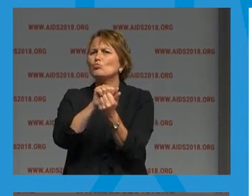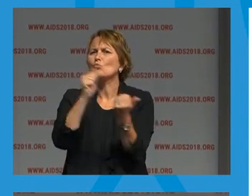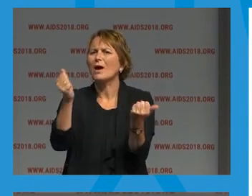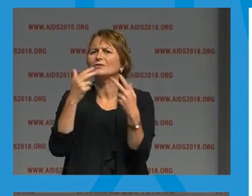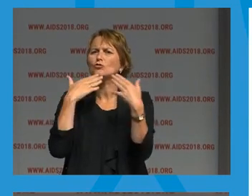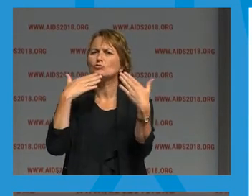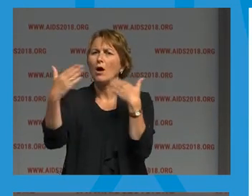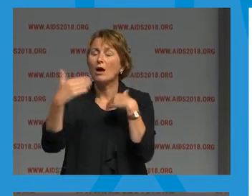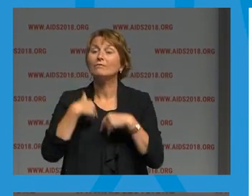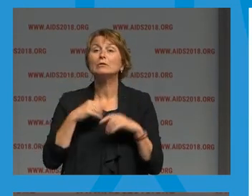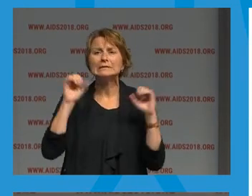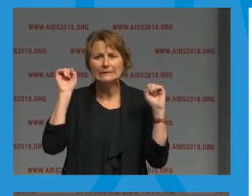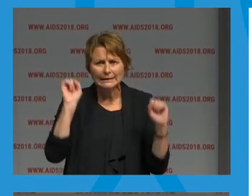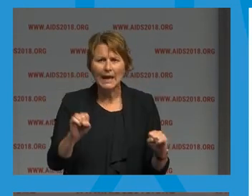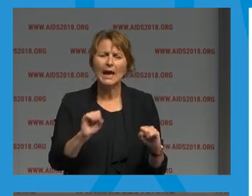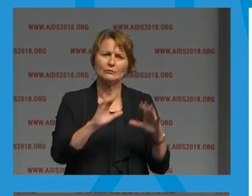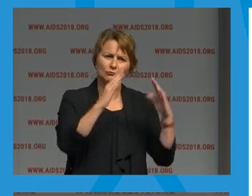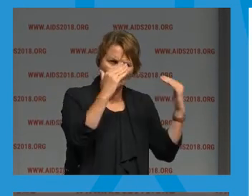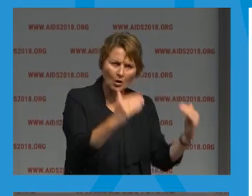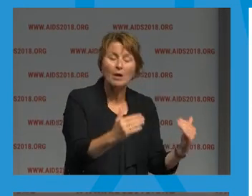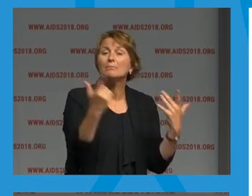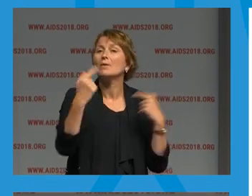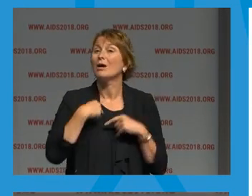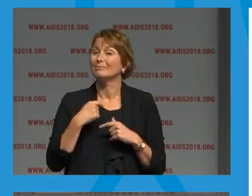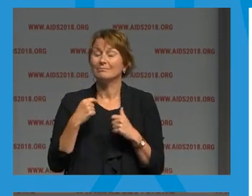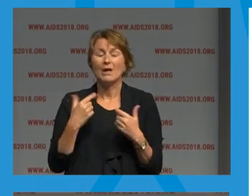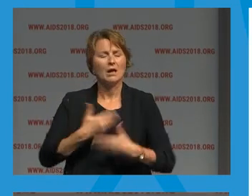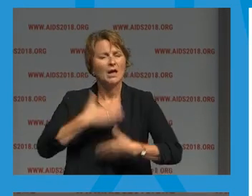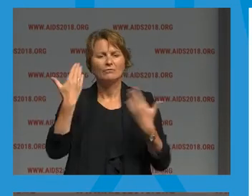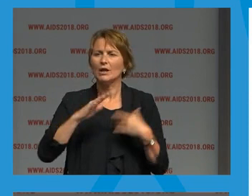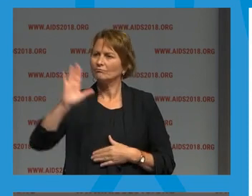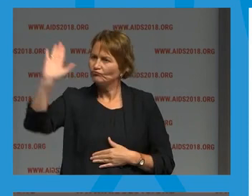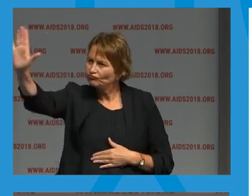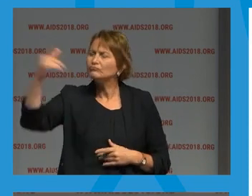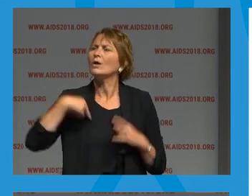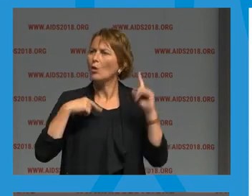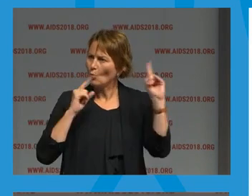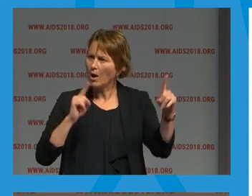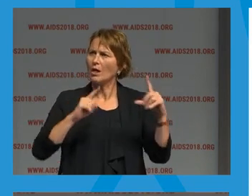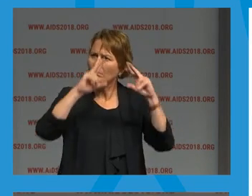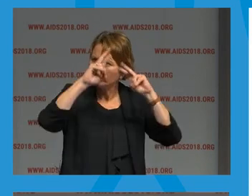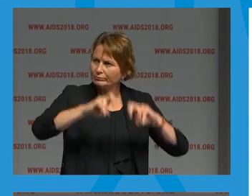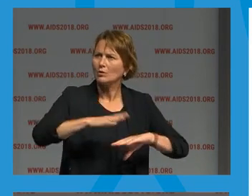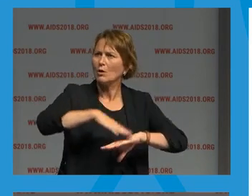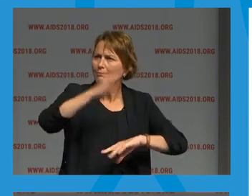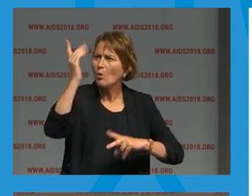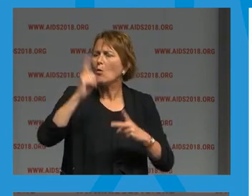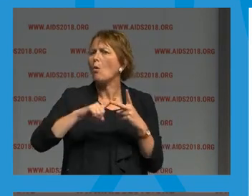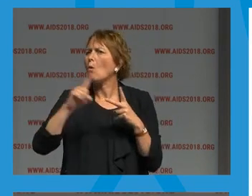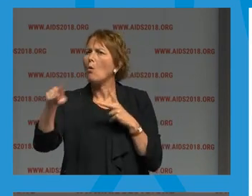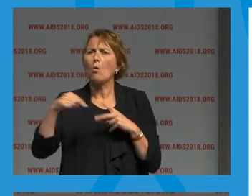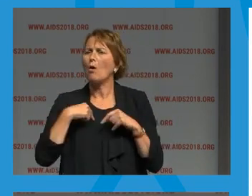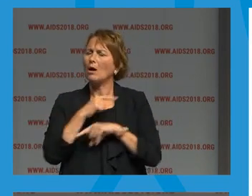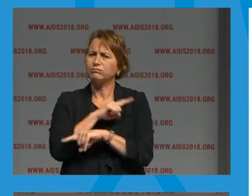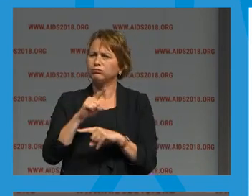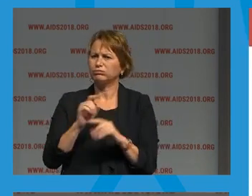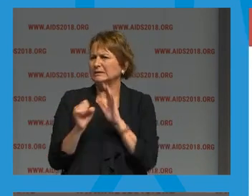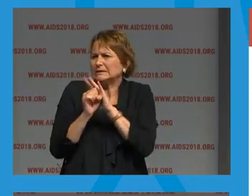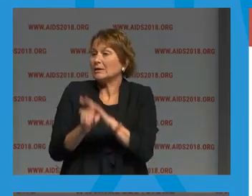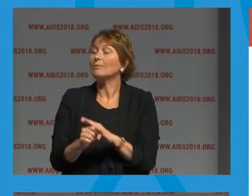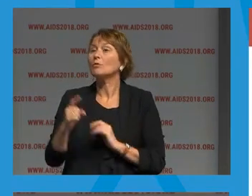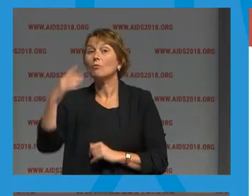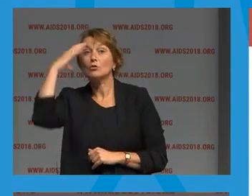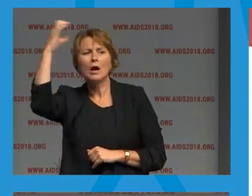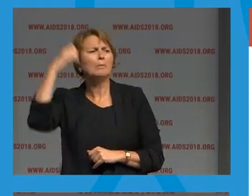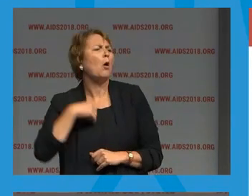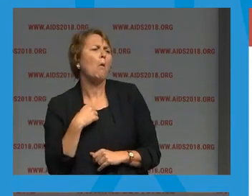we fight every day against complacency, persistent denial, and resurgent discrimination, both at the level of the government